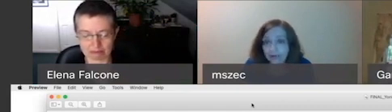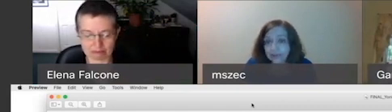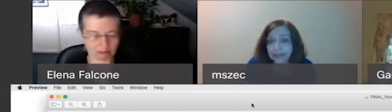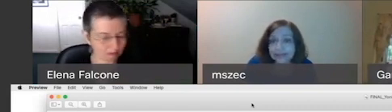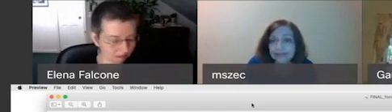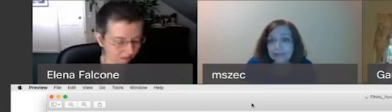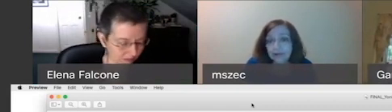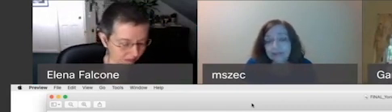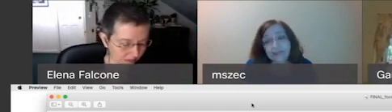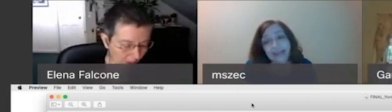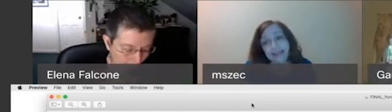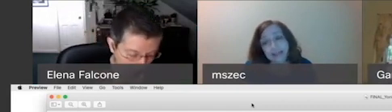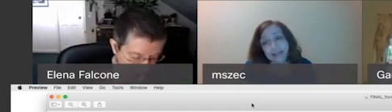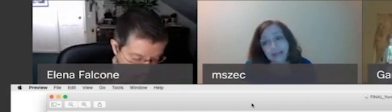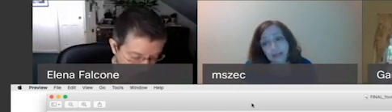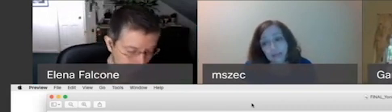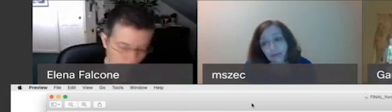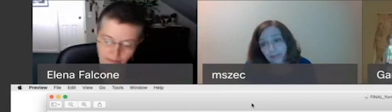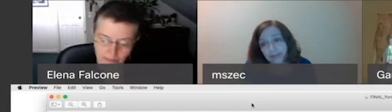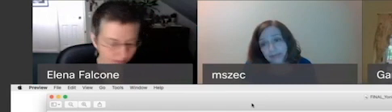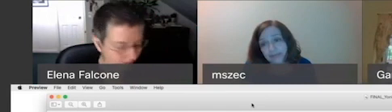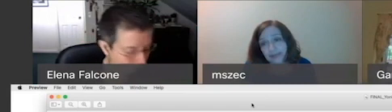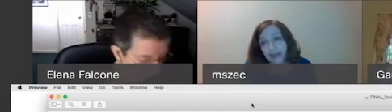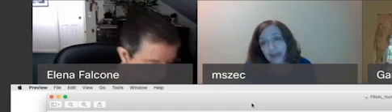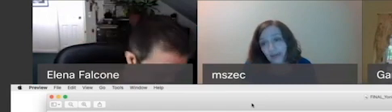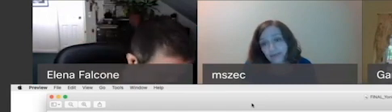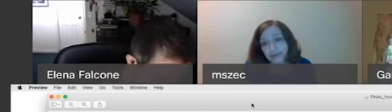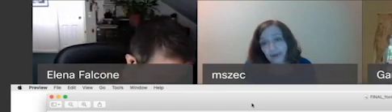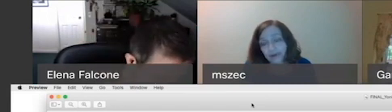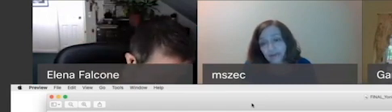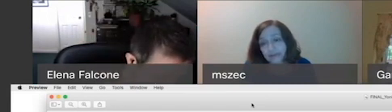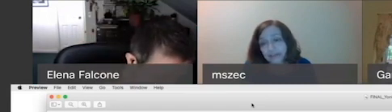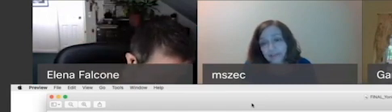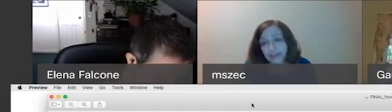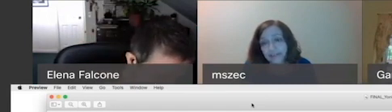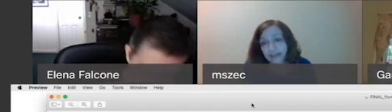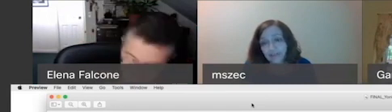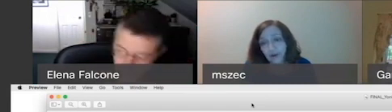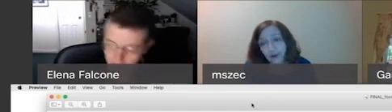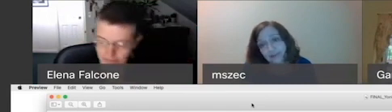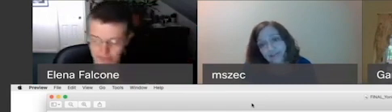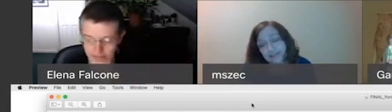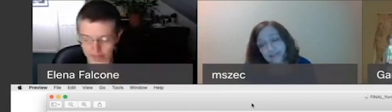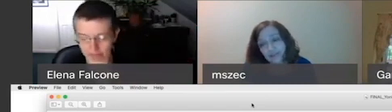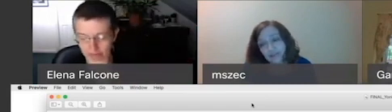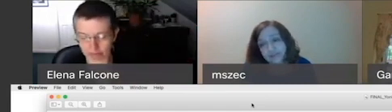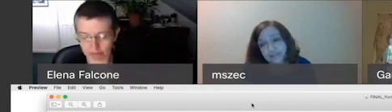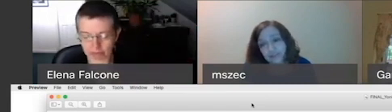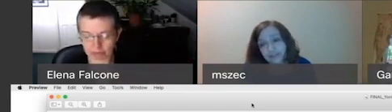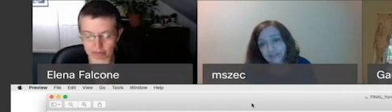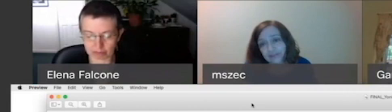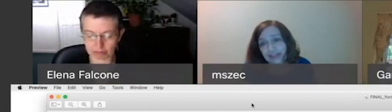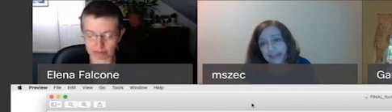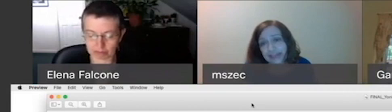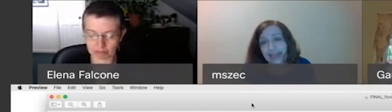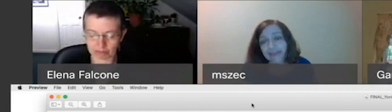you are a tenant experiencing any legal problems, I also encourage you to please contact our office at Legal Services